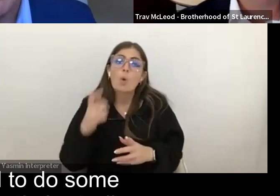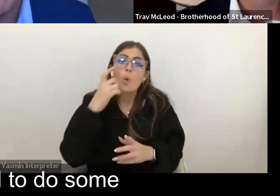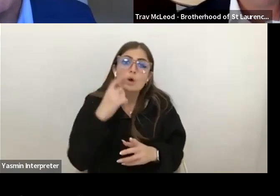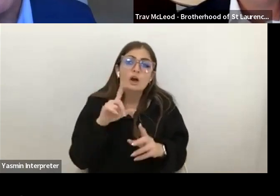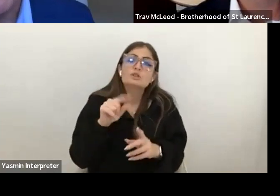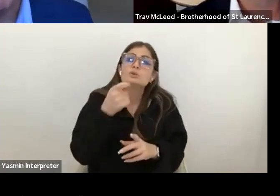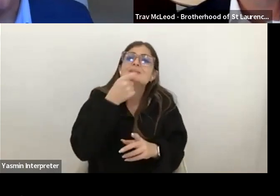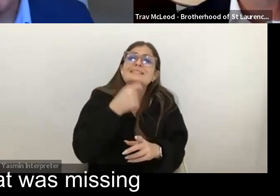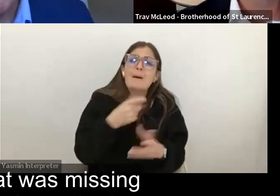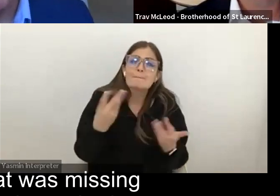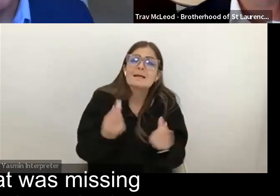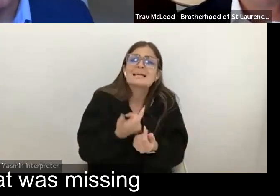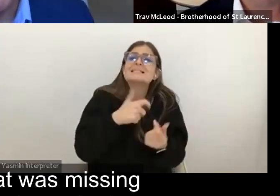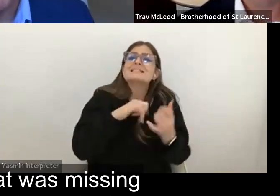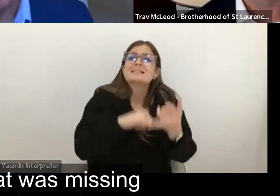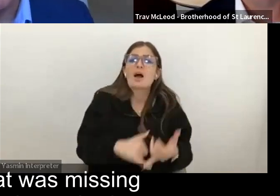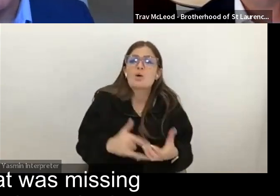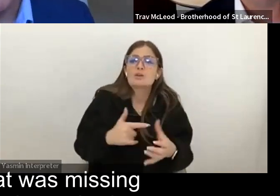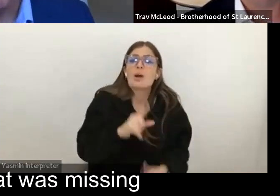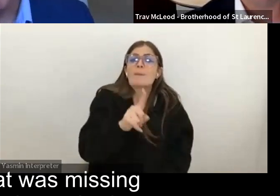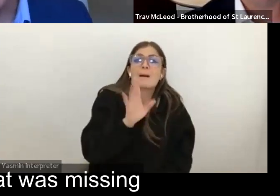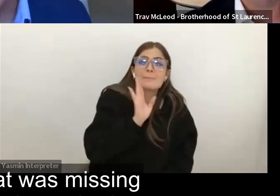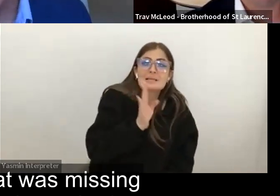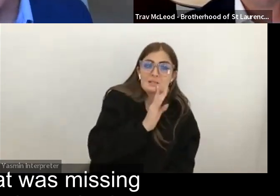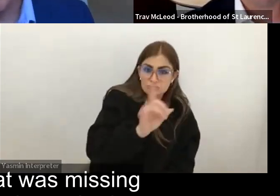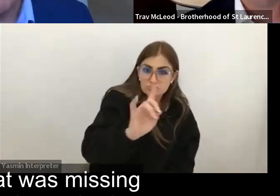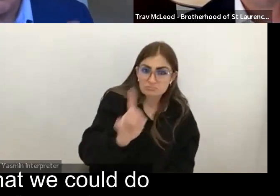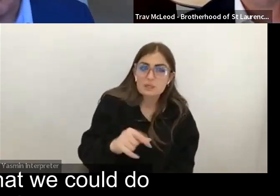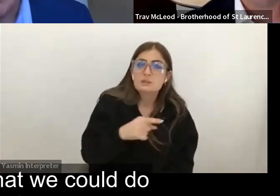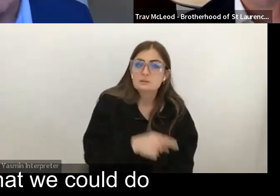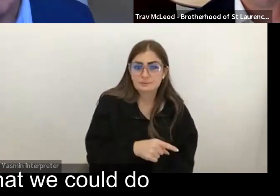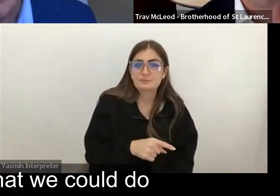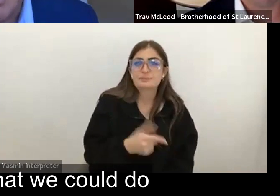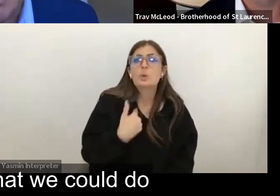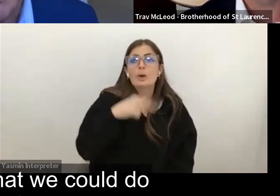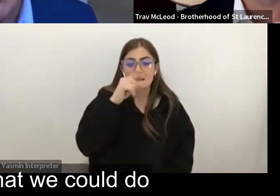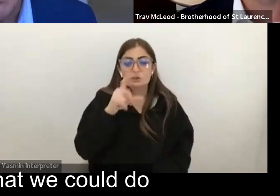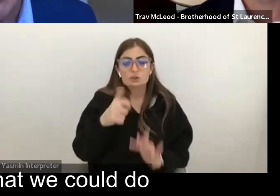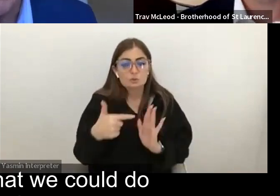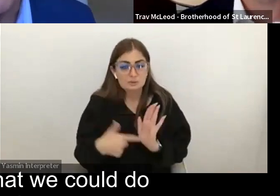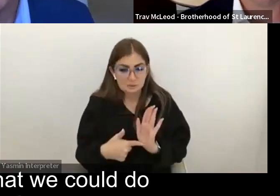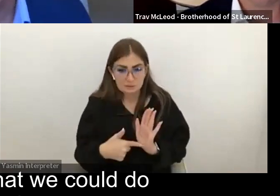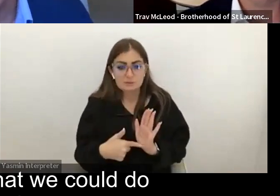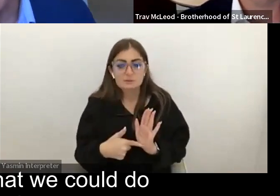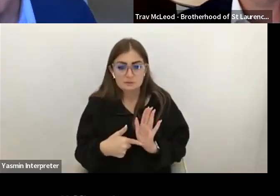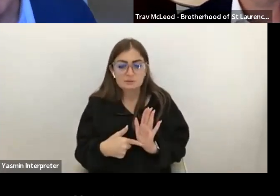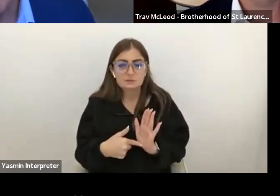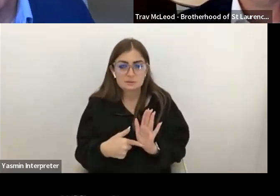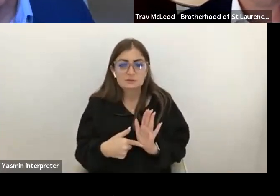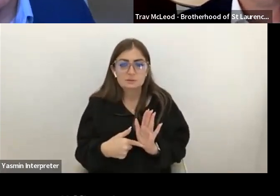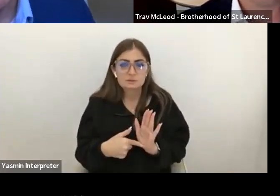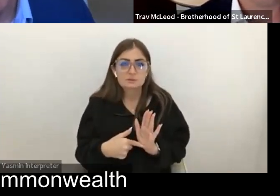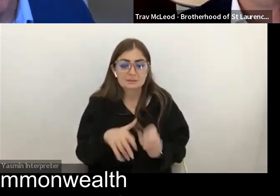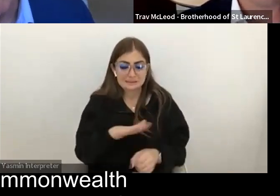South Australia in our children's centres, but the bits that was missing was that we could do what we could do in the state service systems, but it was